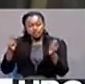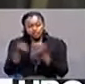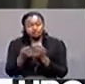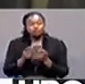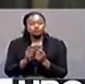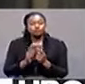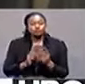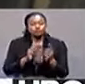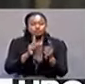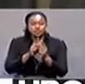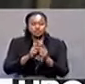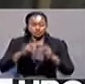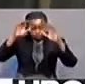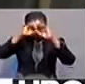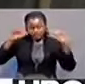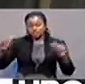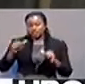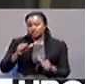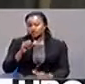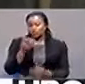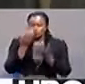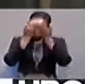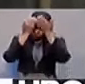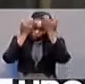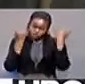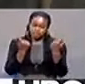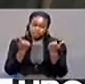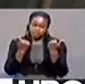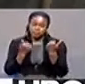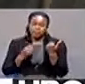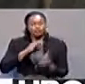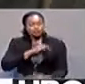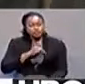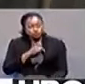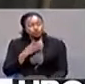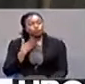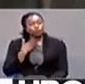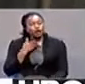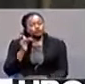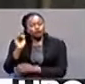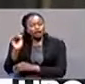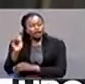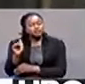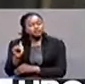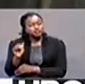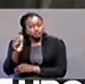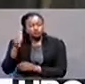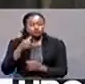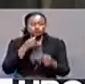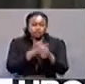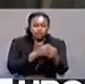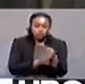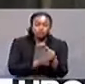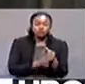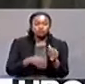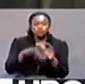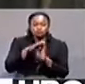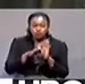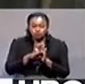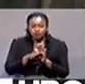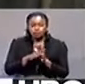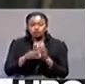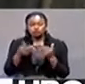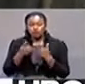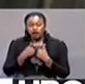then, President Obote. And the mission was to ask him to support their program of having